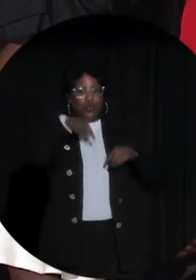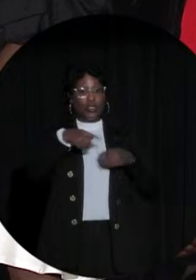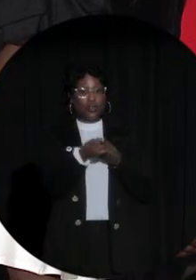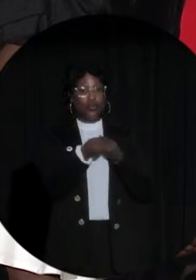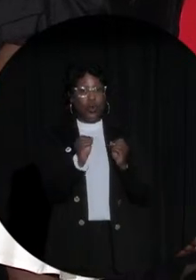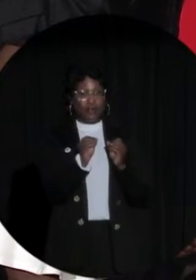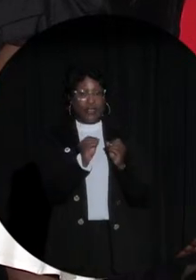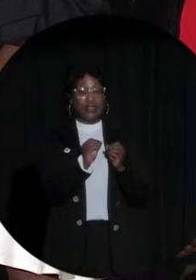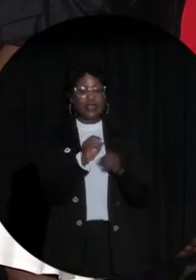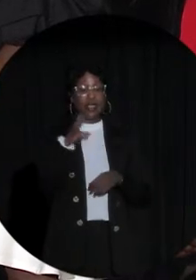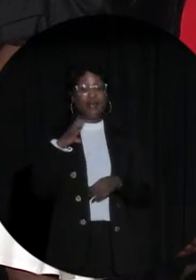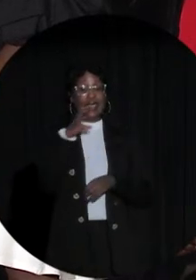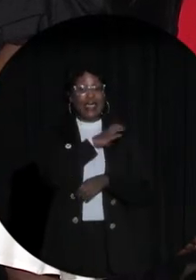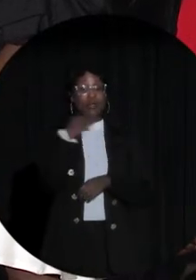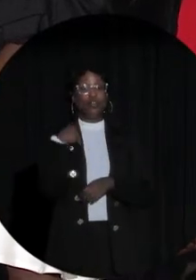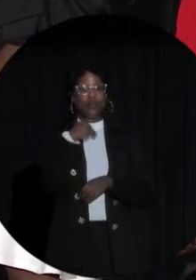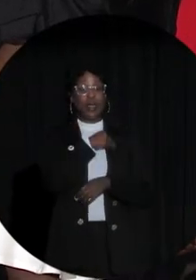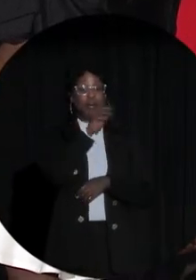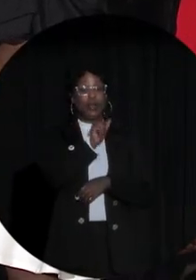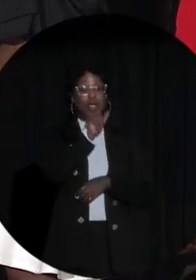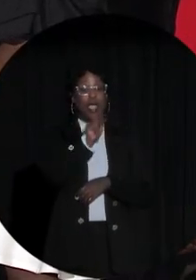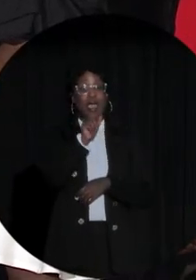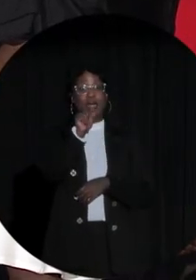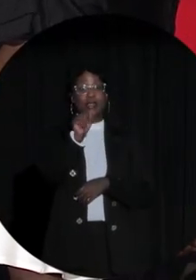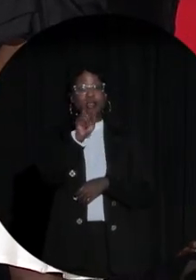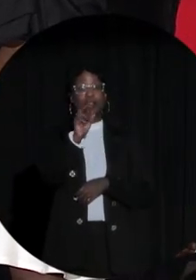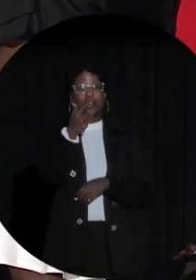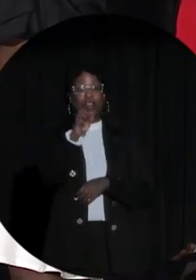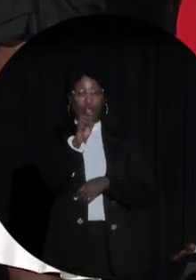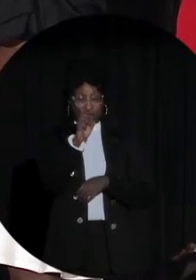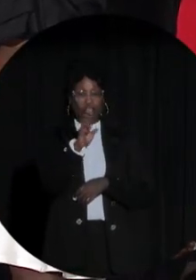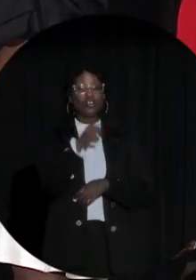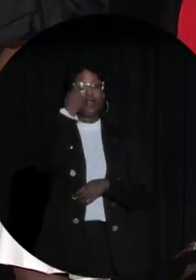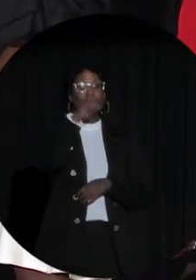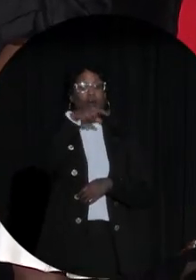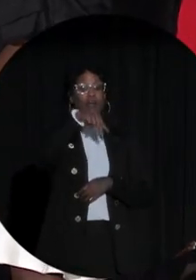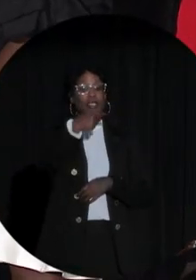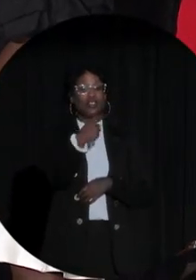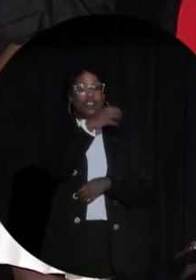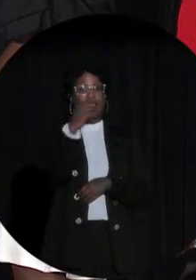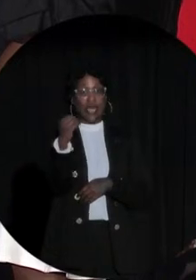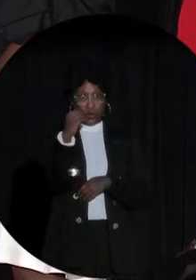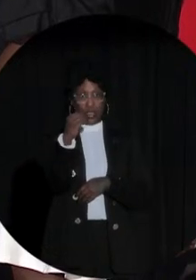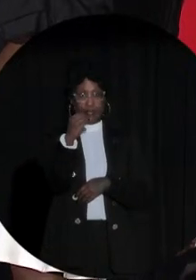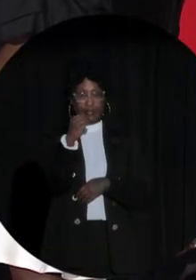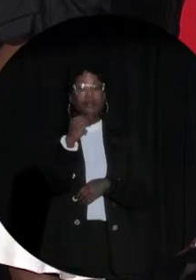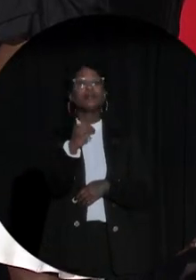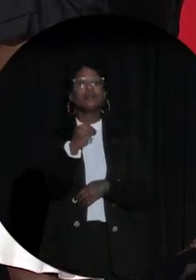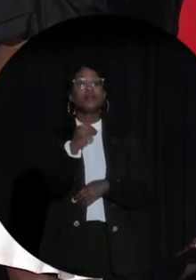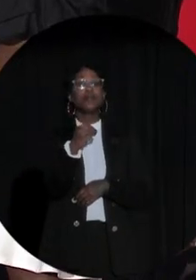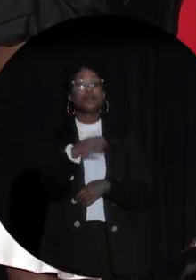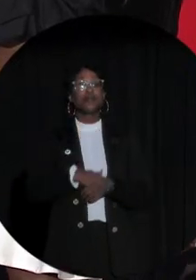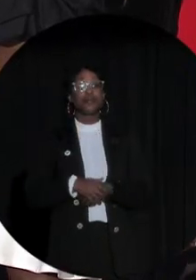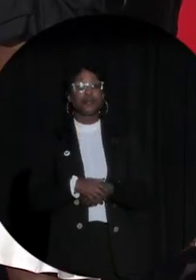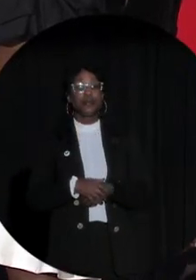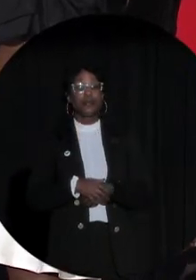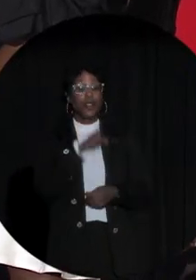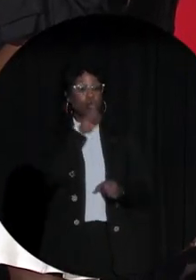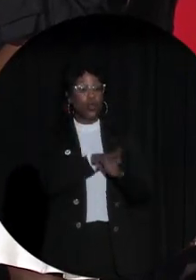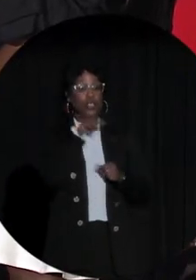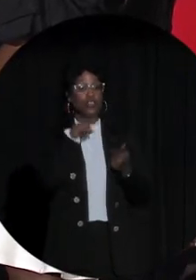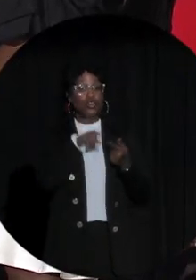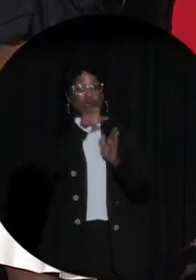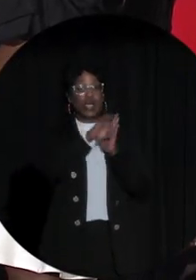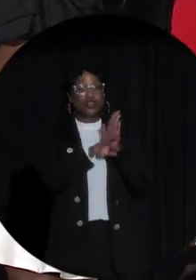Councilmember at large, for Prince George's County. According to the Constitution and laws of this state.